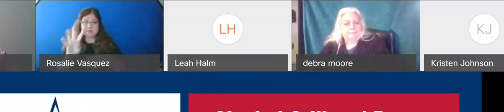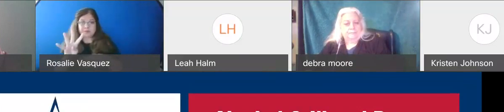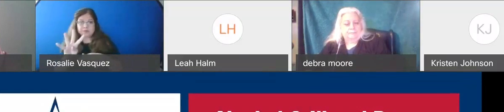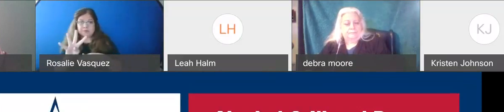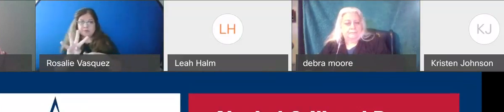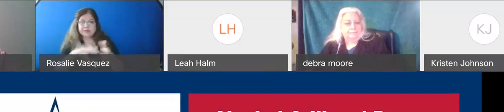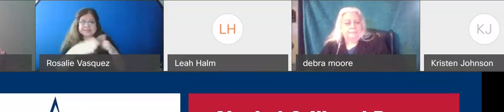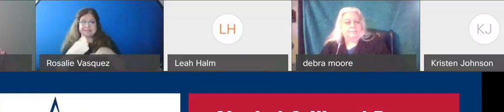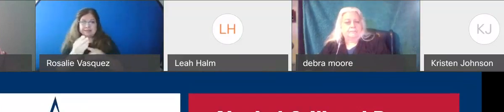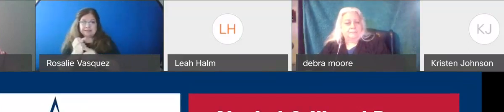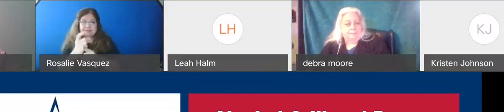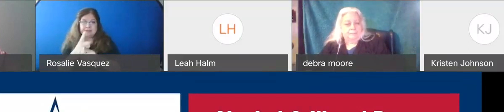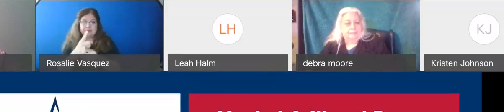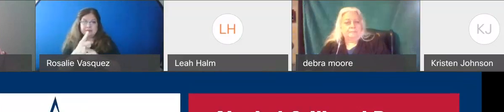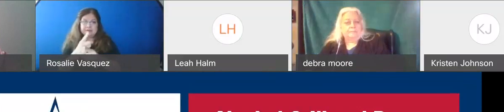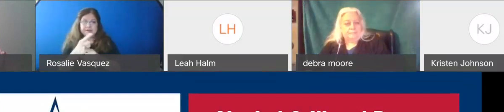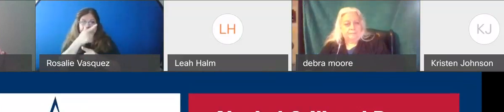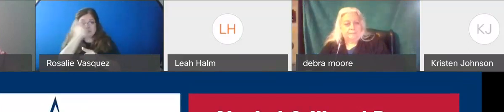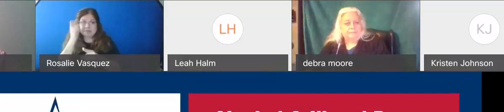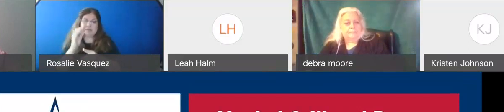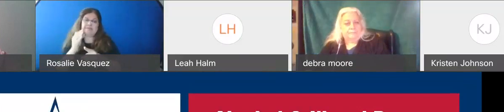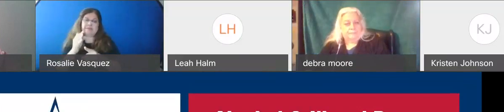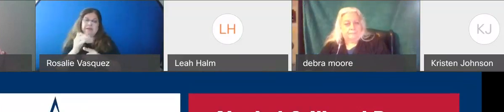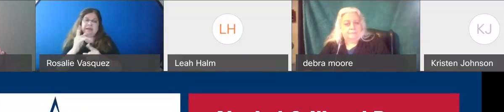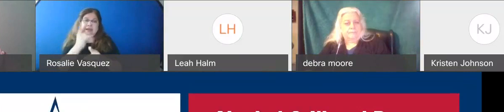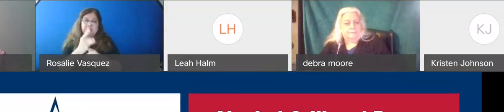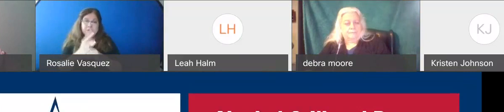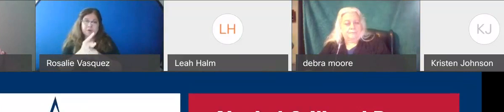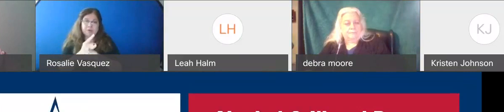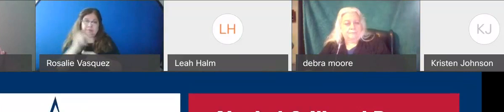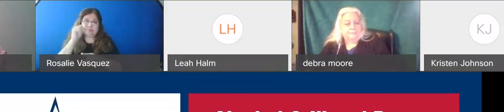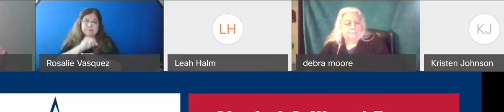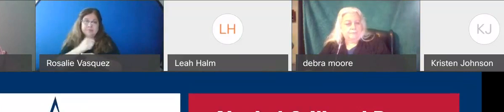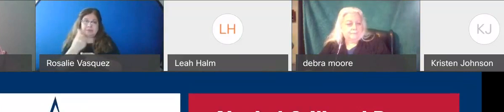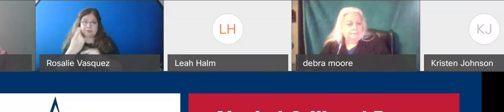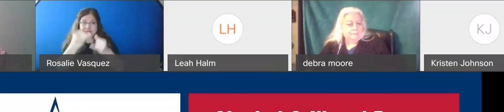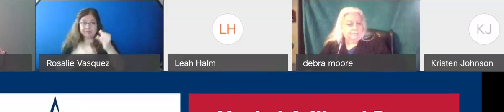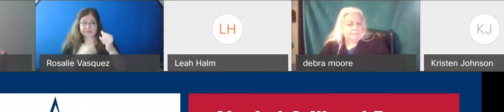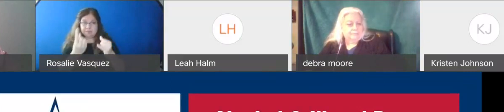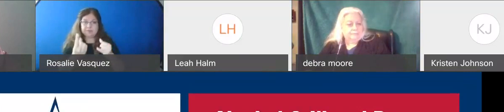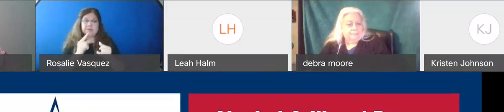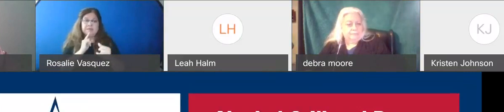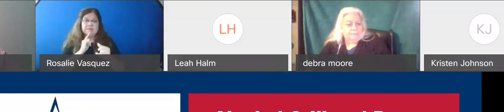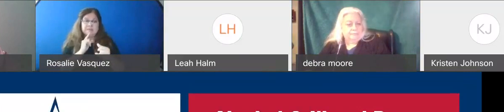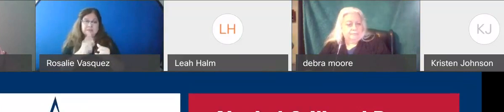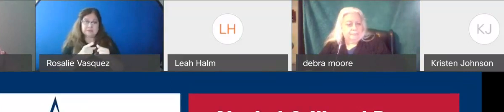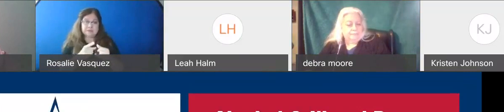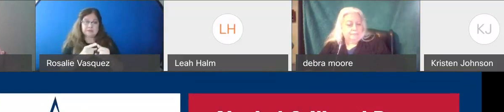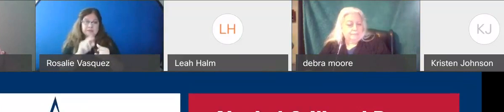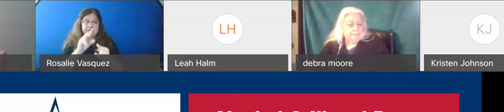from alcohol-related injuries. And another one that I thought was really cool, which is the last one, that in